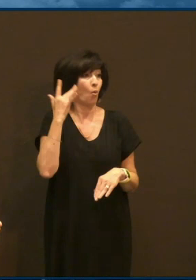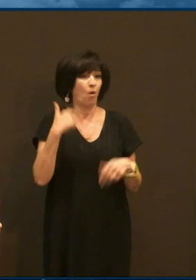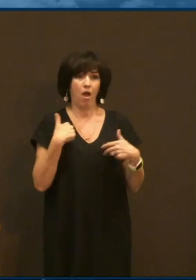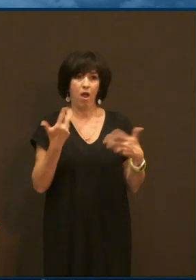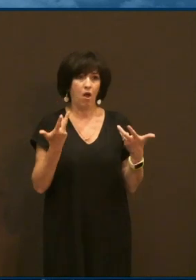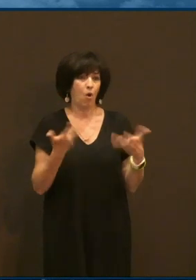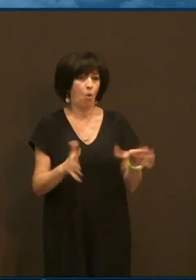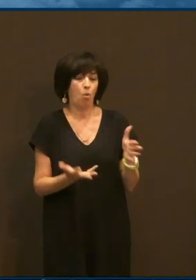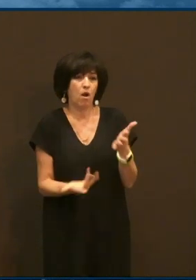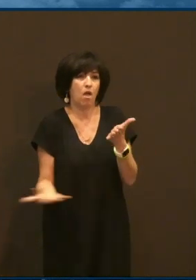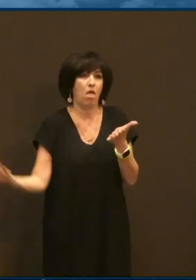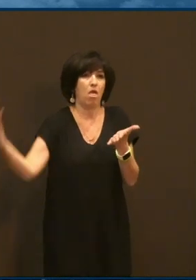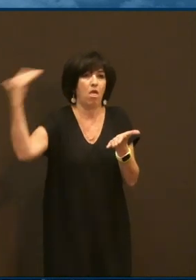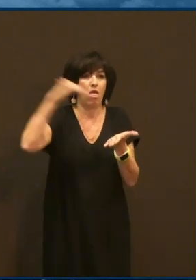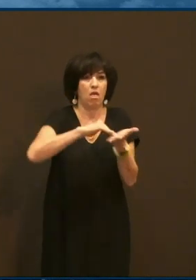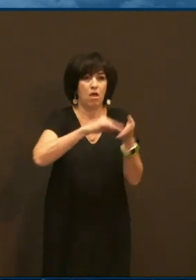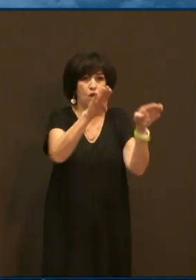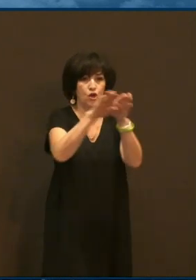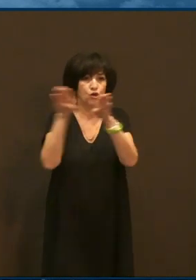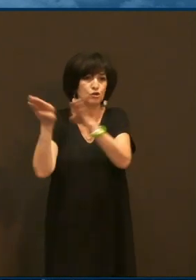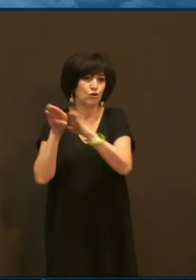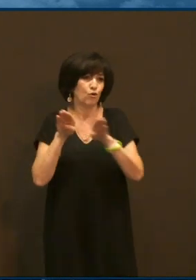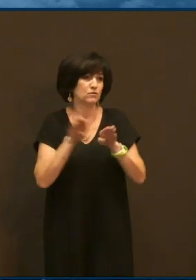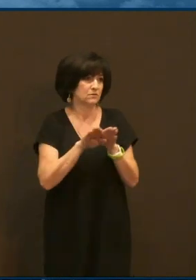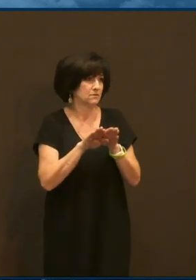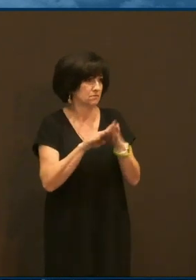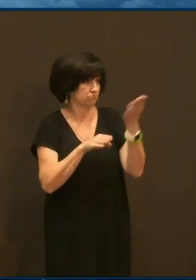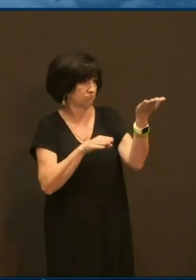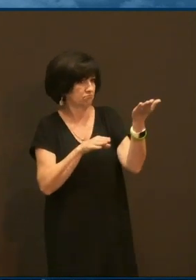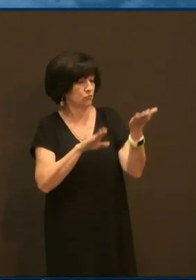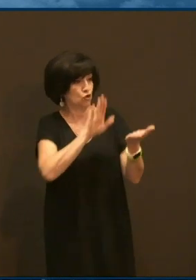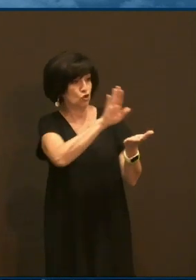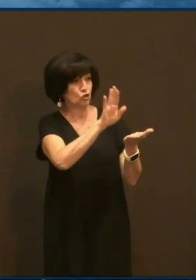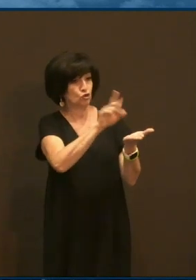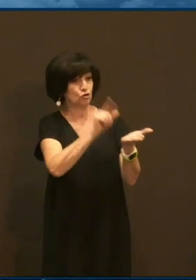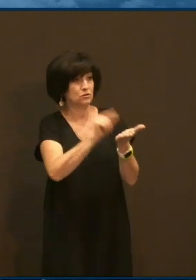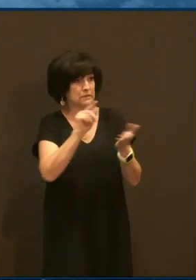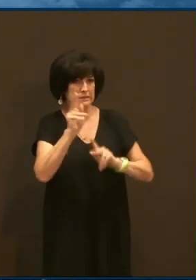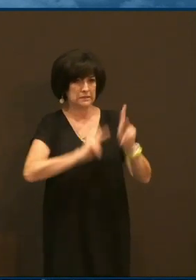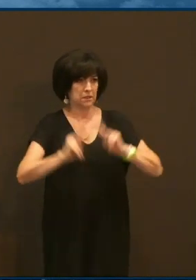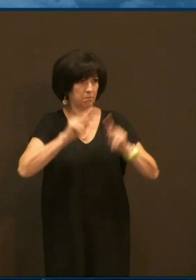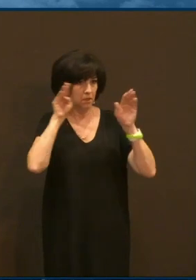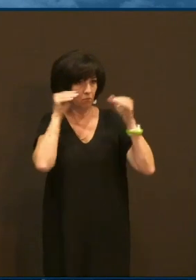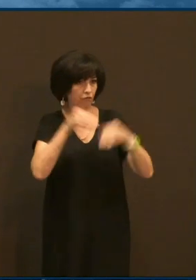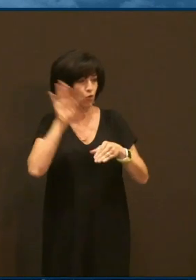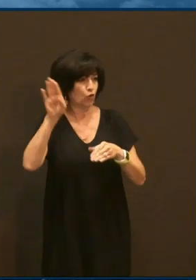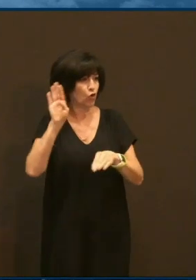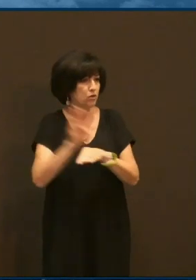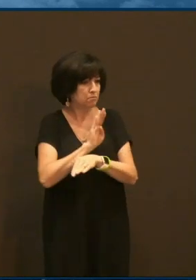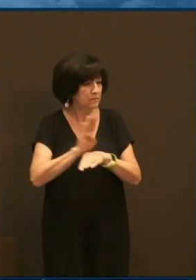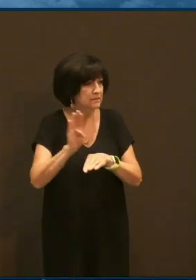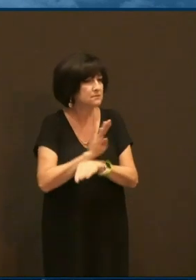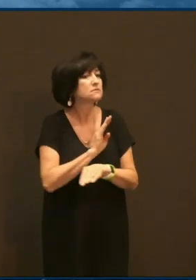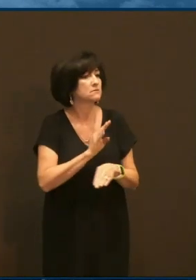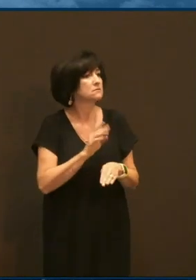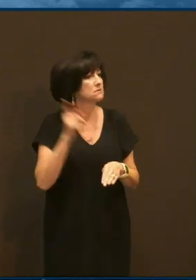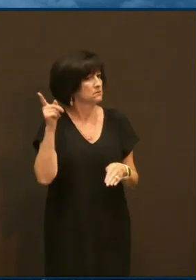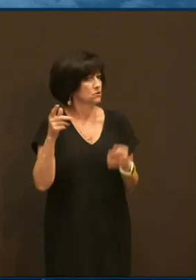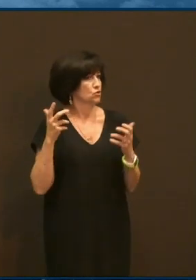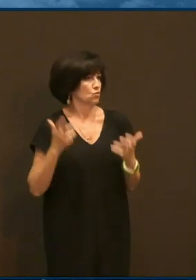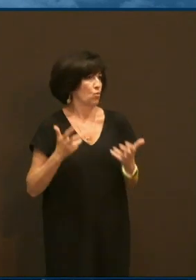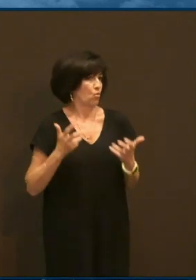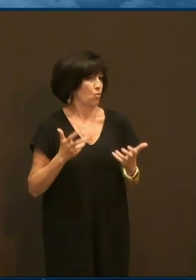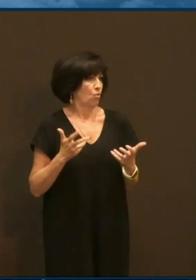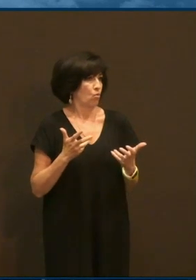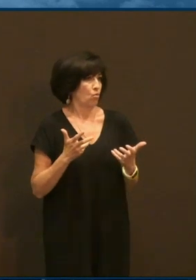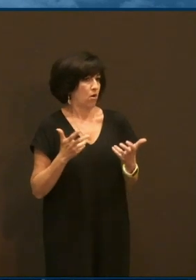And particularly with folks that read your publication that are so focused on Sure. economic and business activity, we want to go forward, not